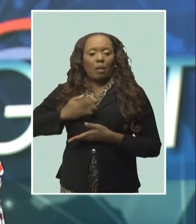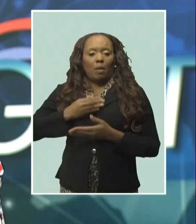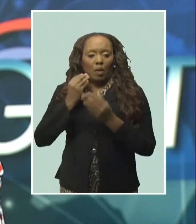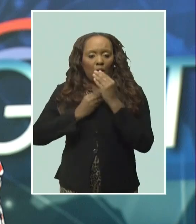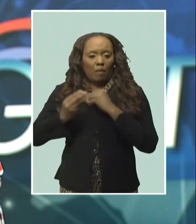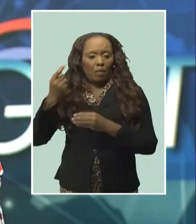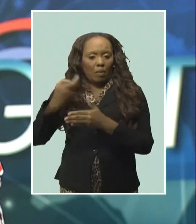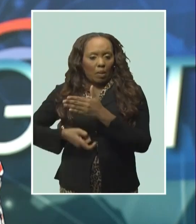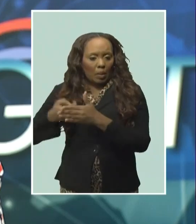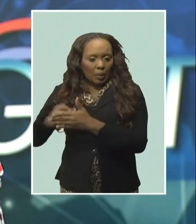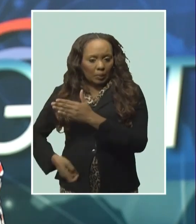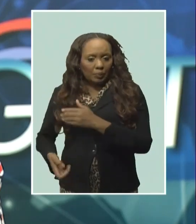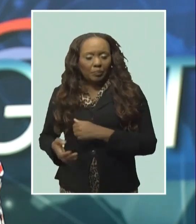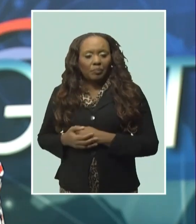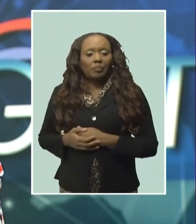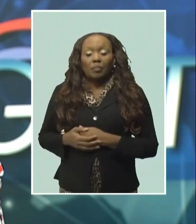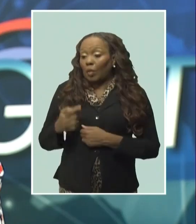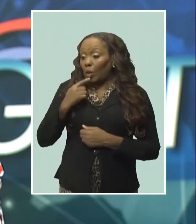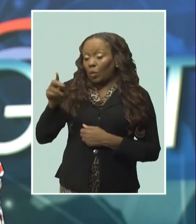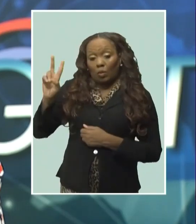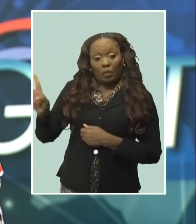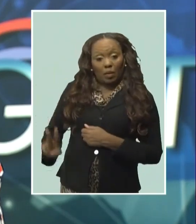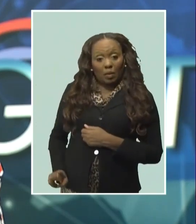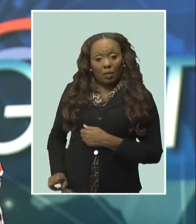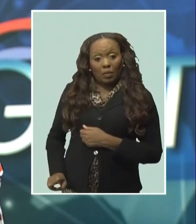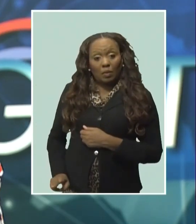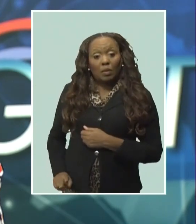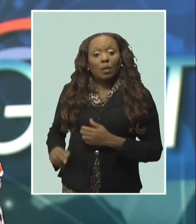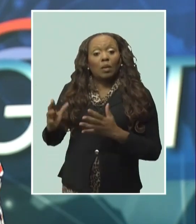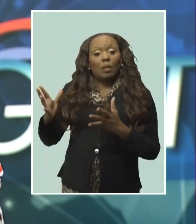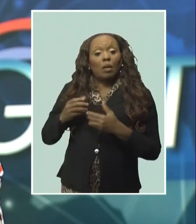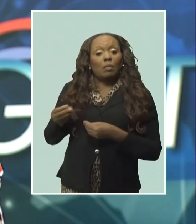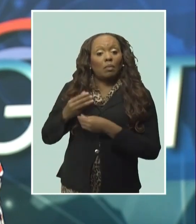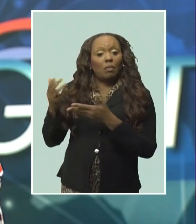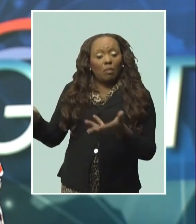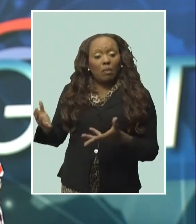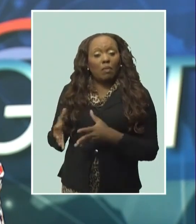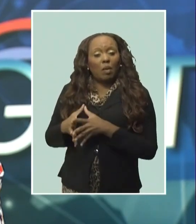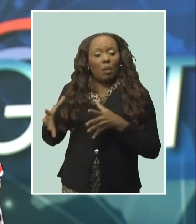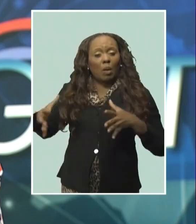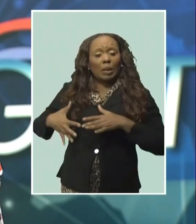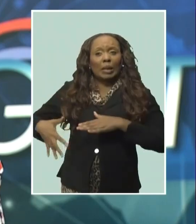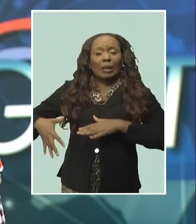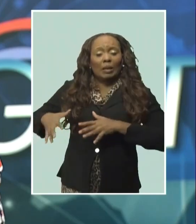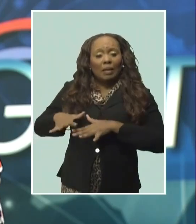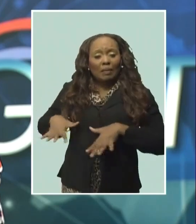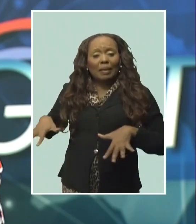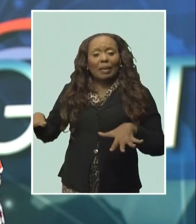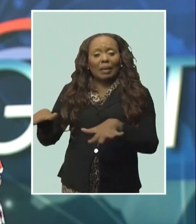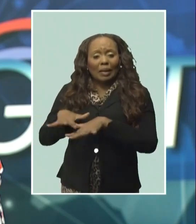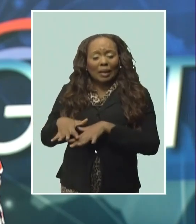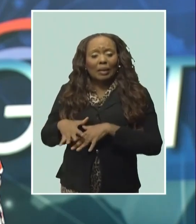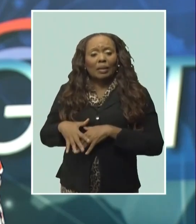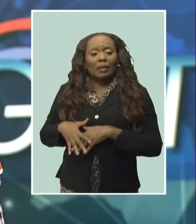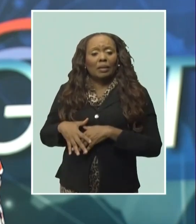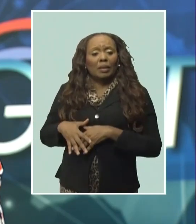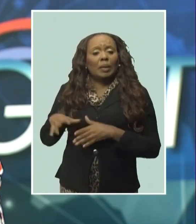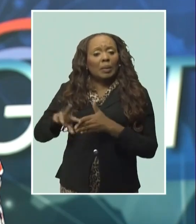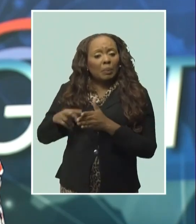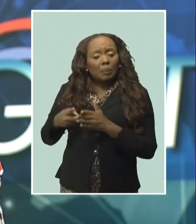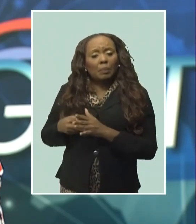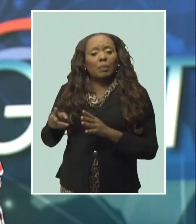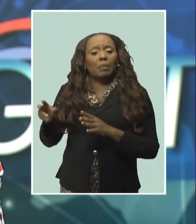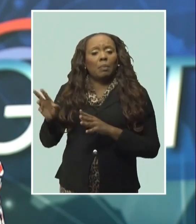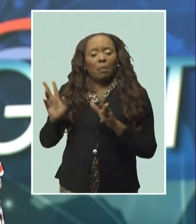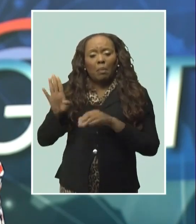by Venezuela of its intention to provide 5,000 hectares of agricultural land to Barbados, a team from the island visited the